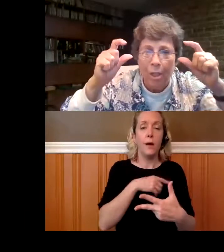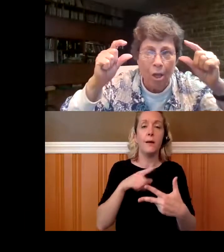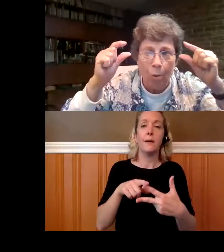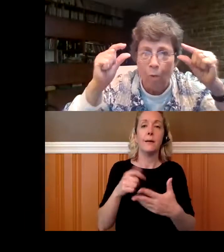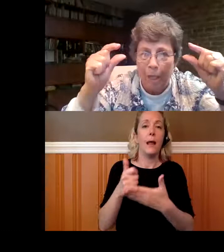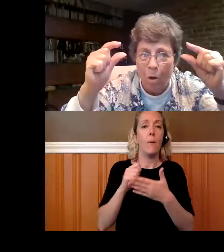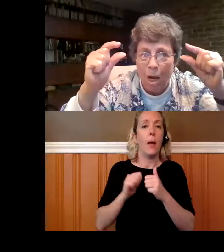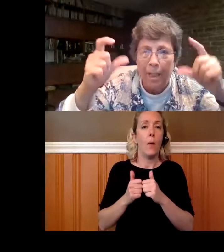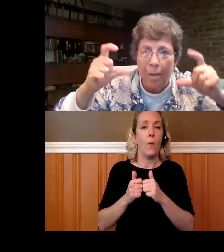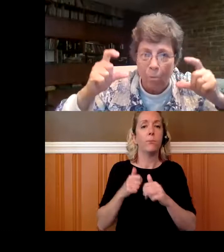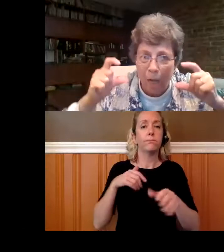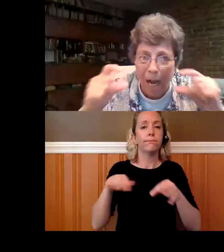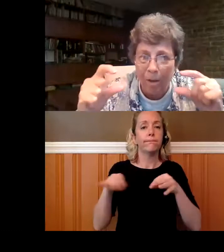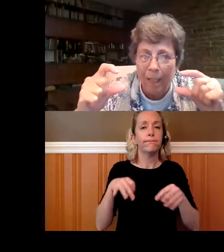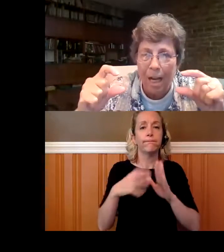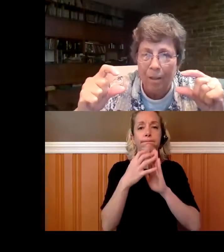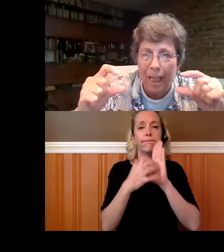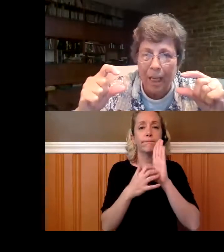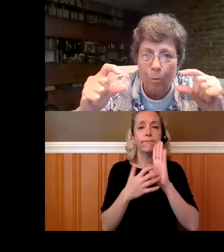them to do about it?